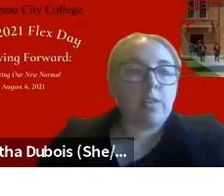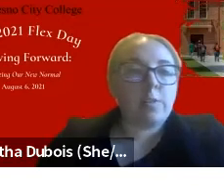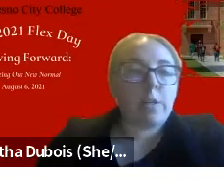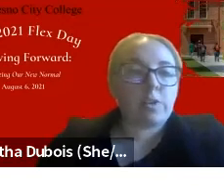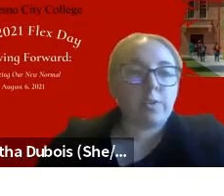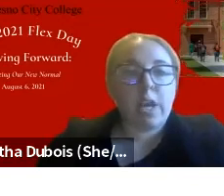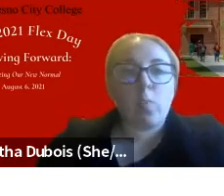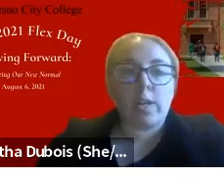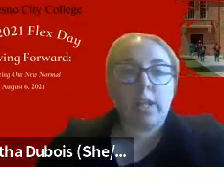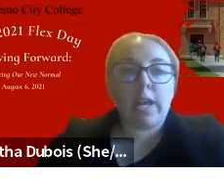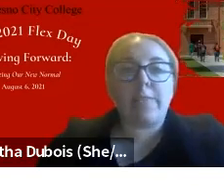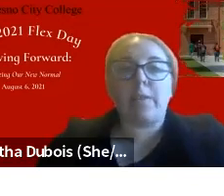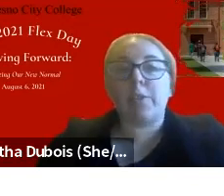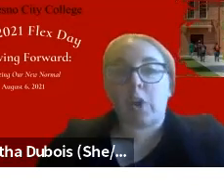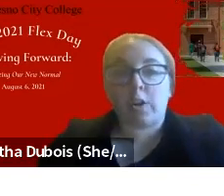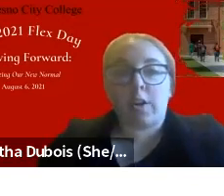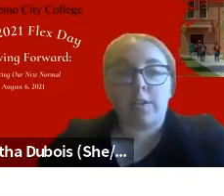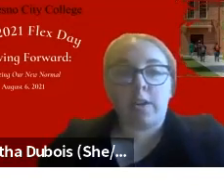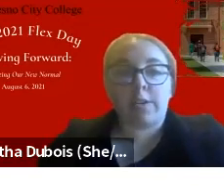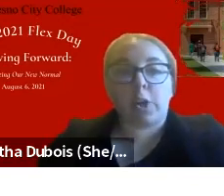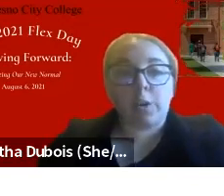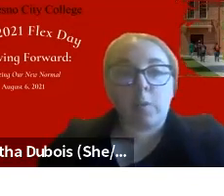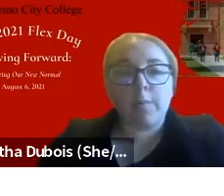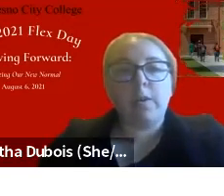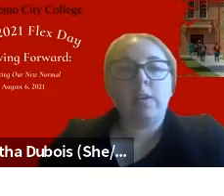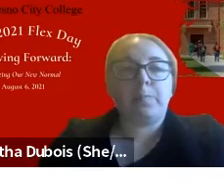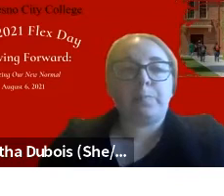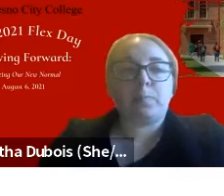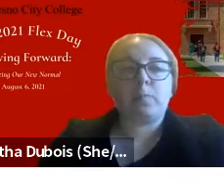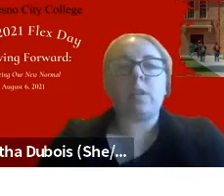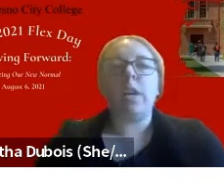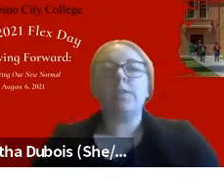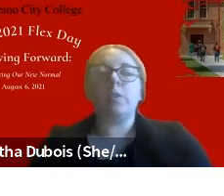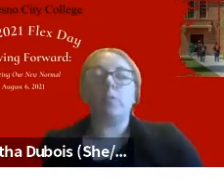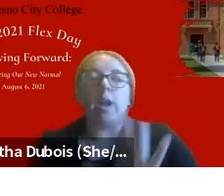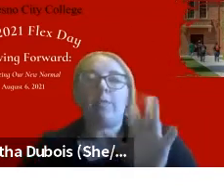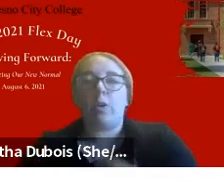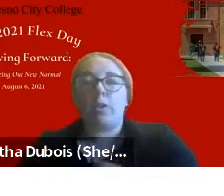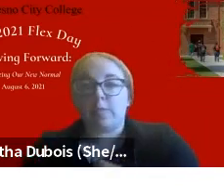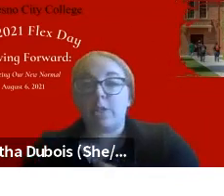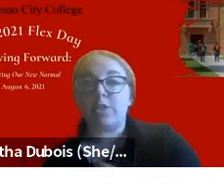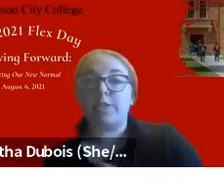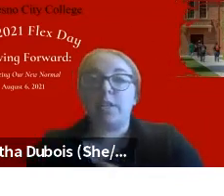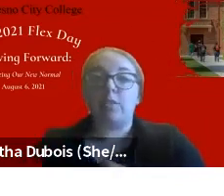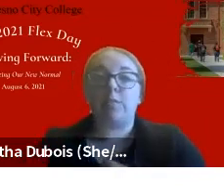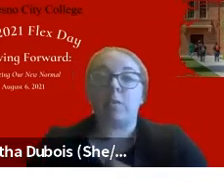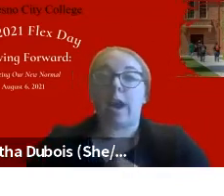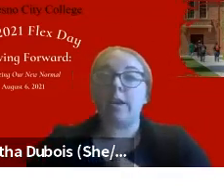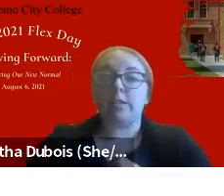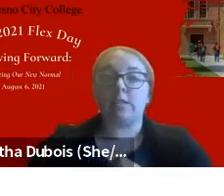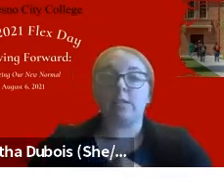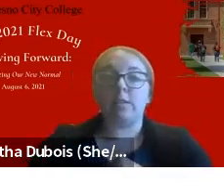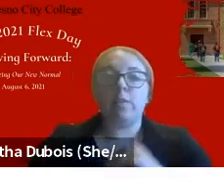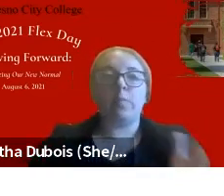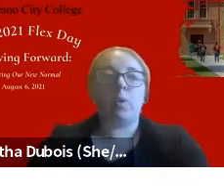And then this picture shows again where to click, and then the start of the interpreter form. And so you'll want to have all the information that's needed for